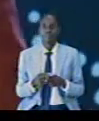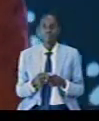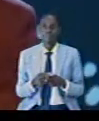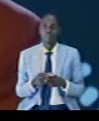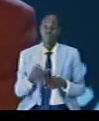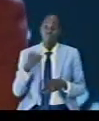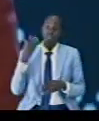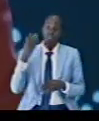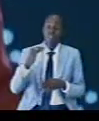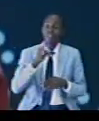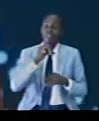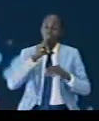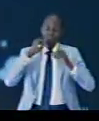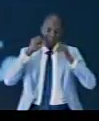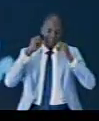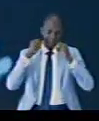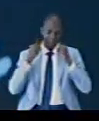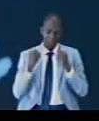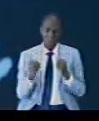There is power